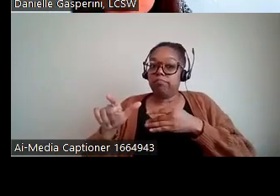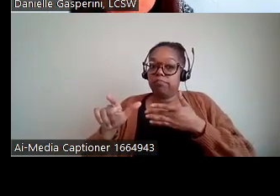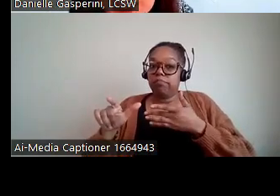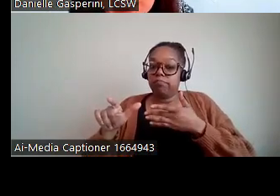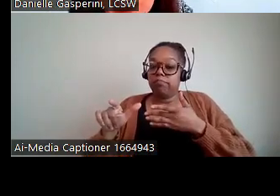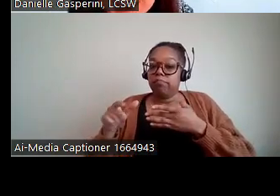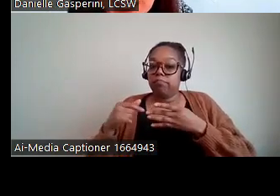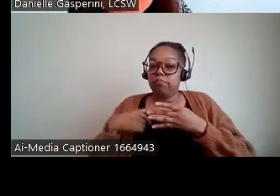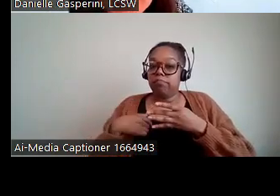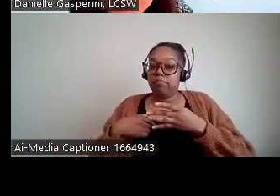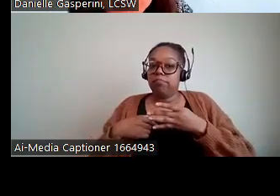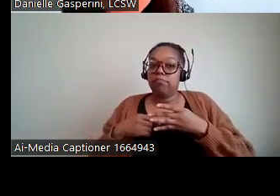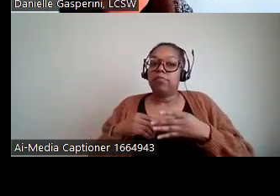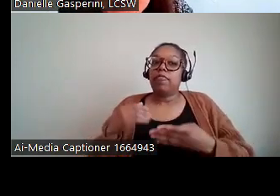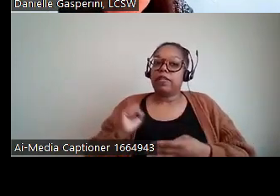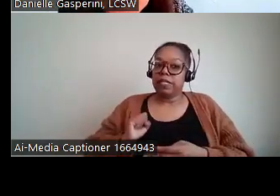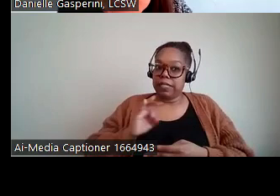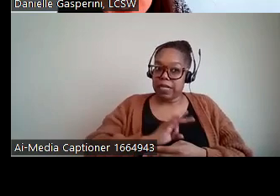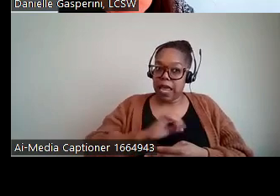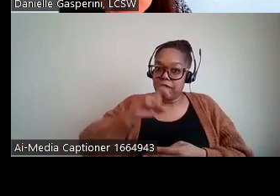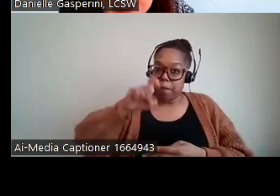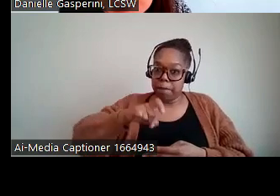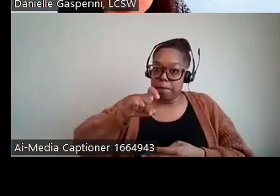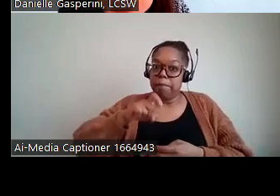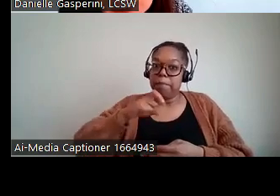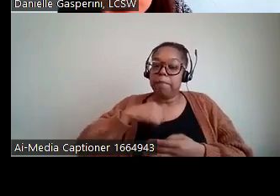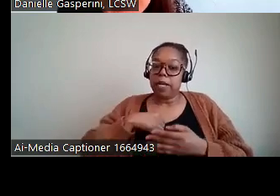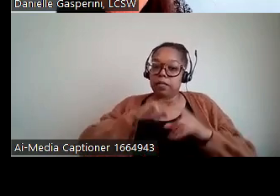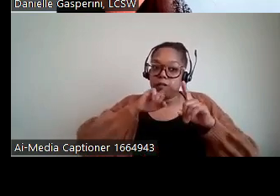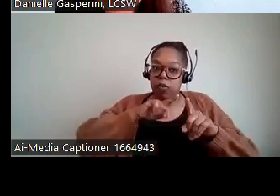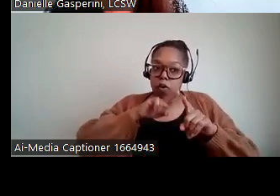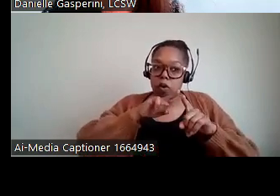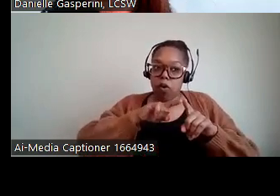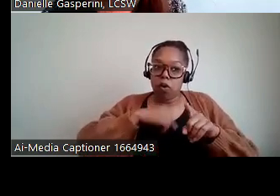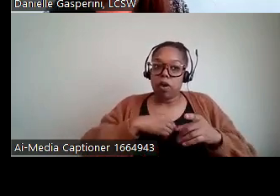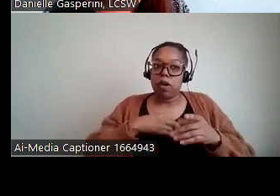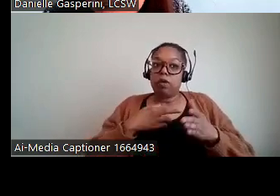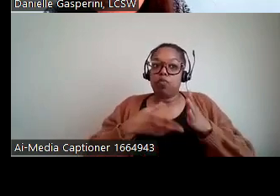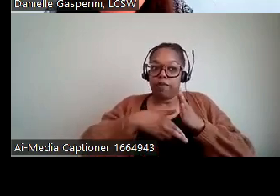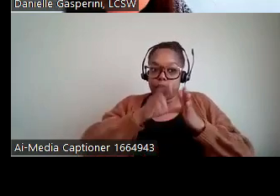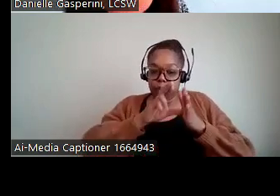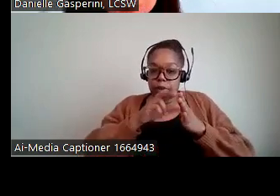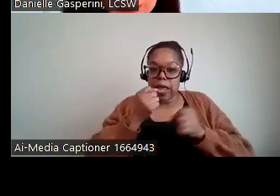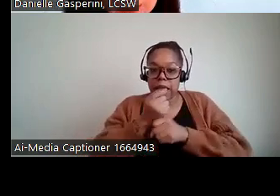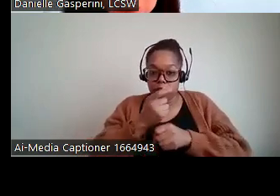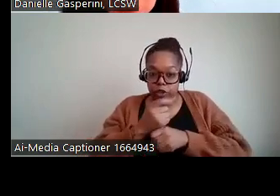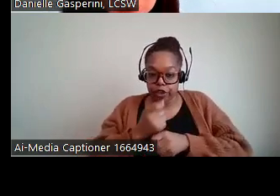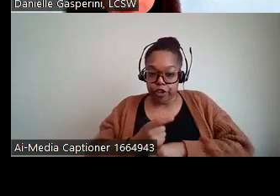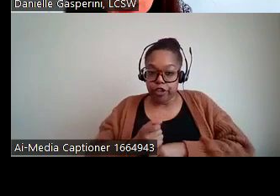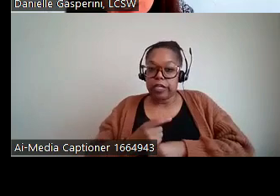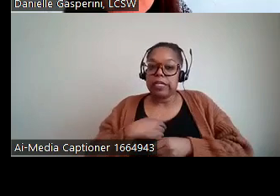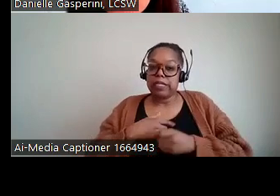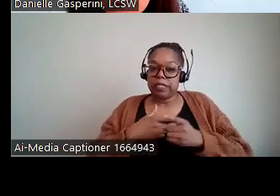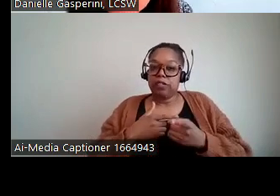to recertify on it every year, so it makes it a reliable and valid tool. We are not only capturing the needs when we're using that